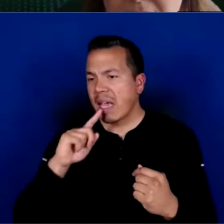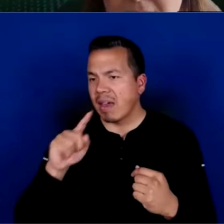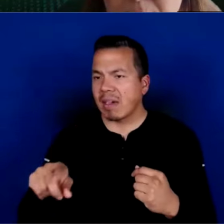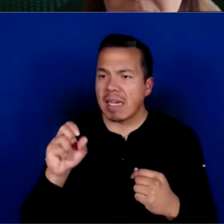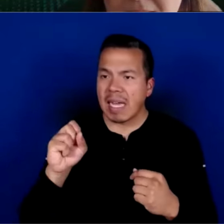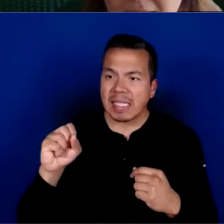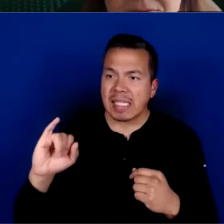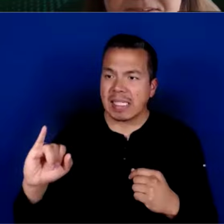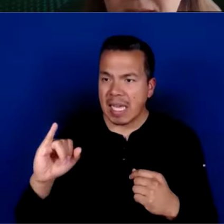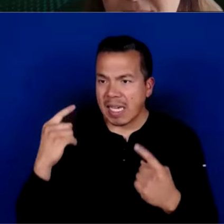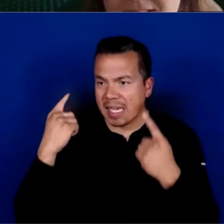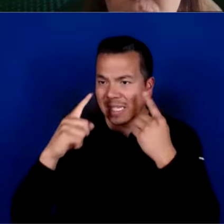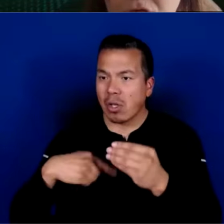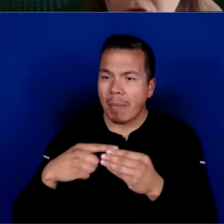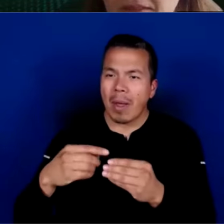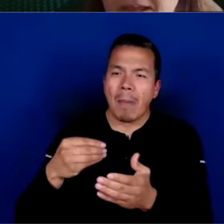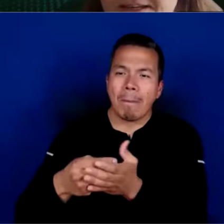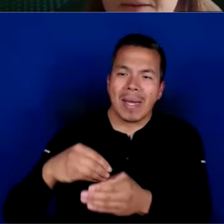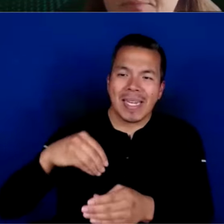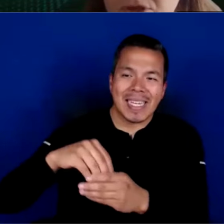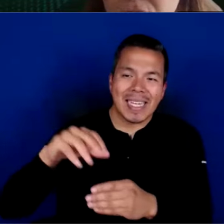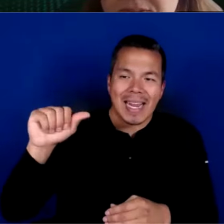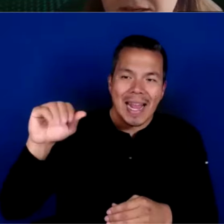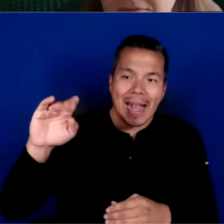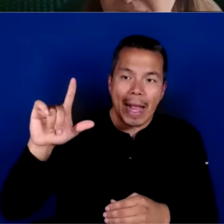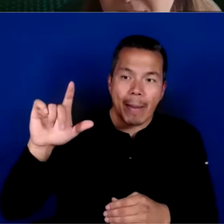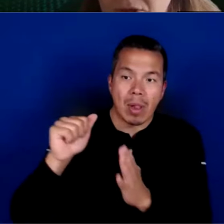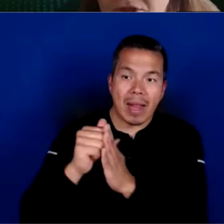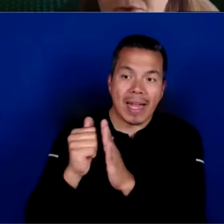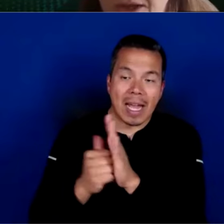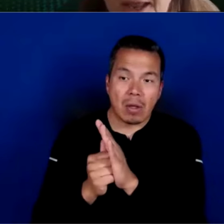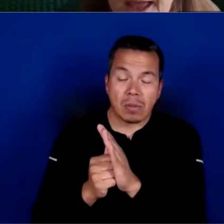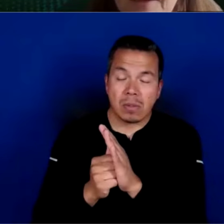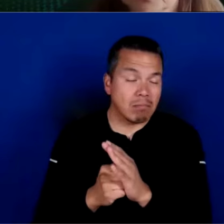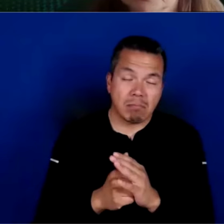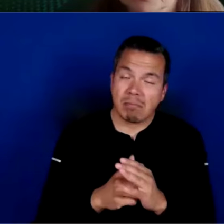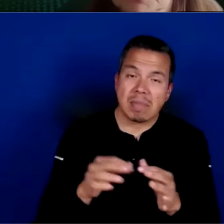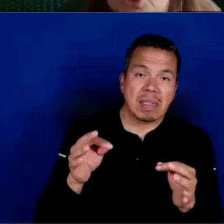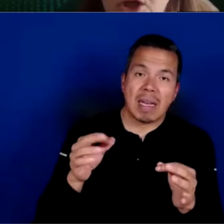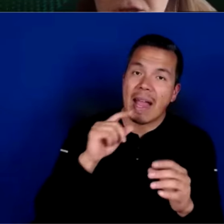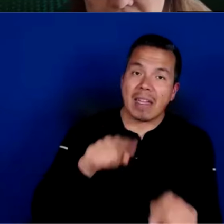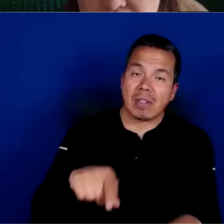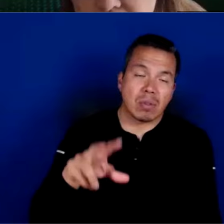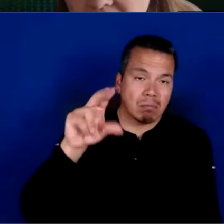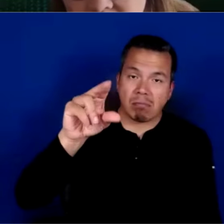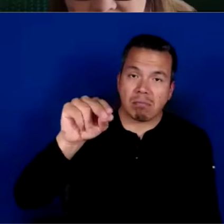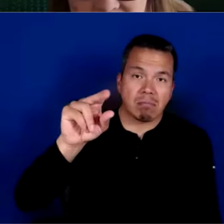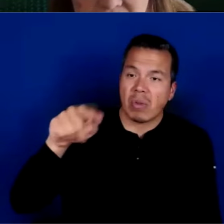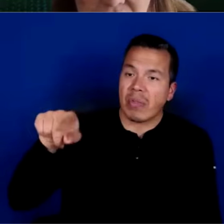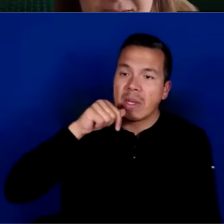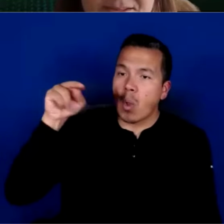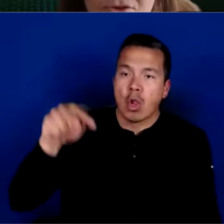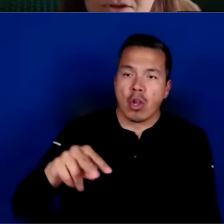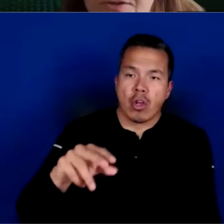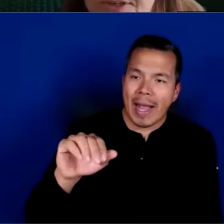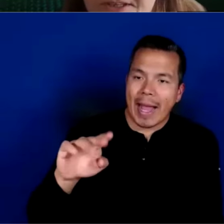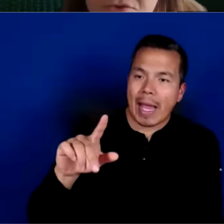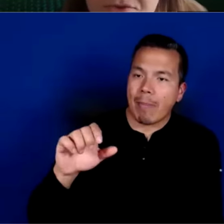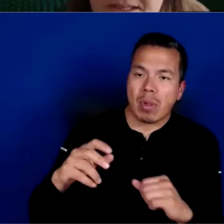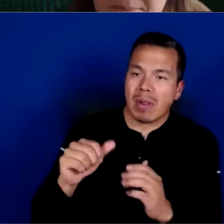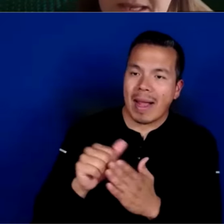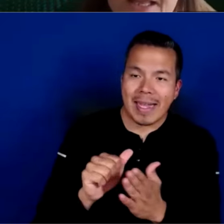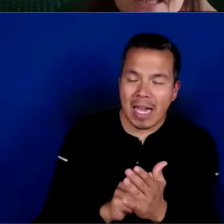account money in the ABLE accounts, and absolutely not. That is the beauty of ABLE. You can have beyond your